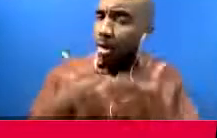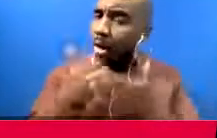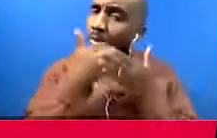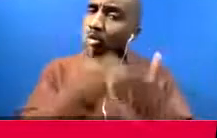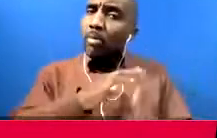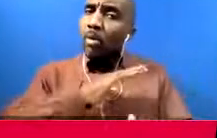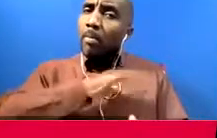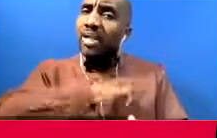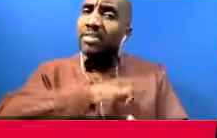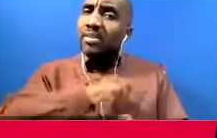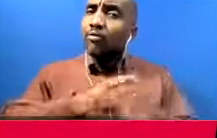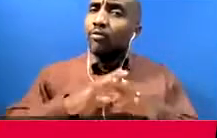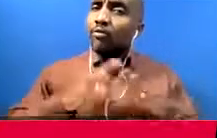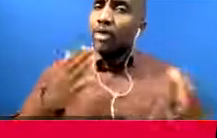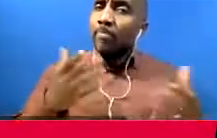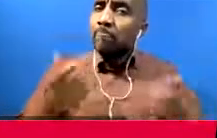Palestinian liberation. So